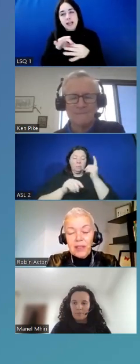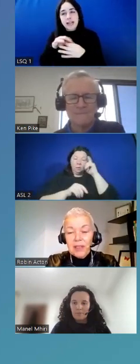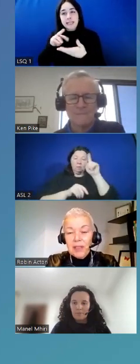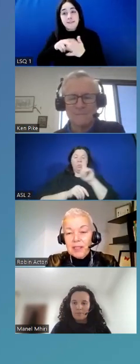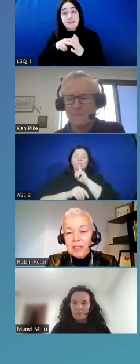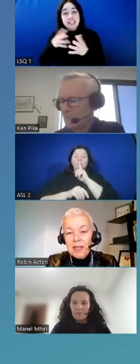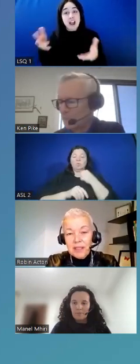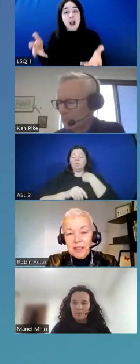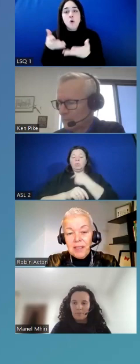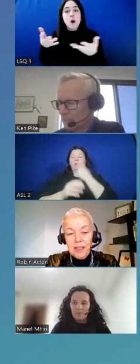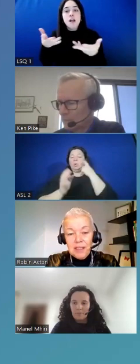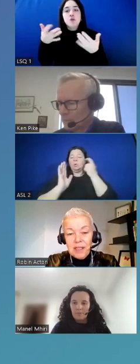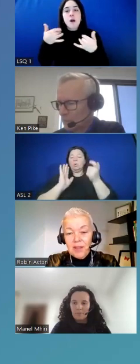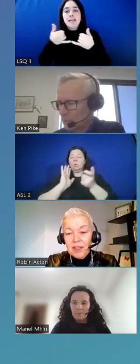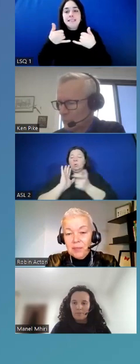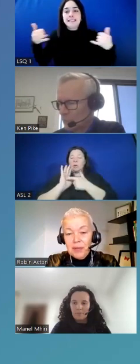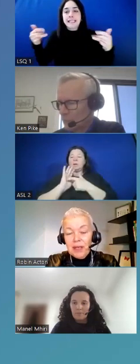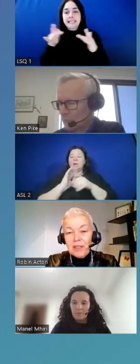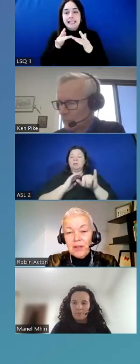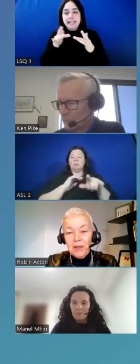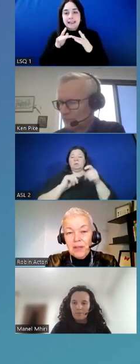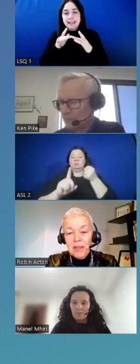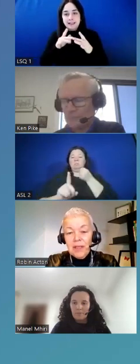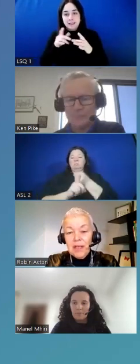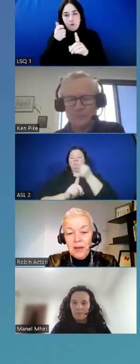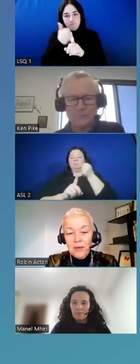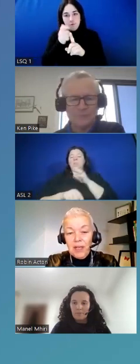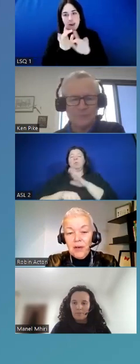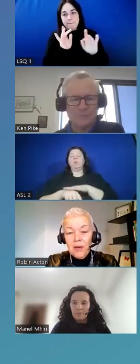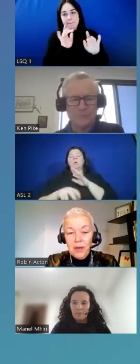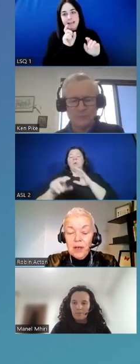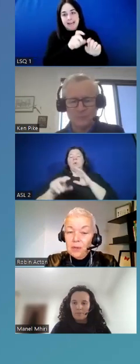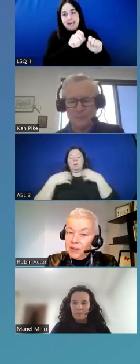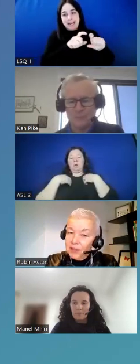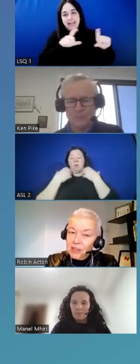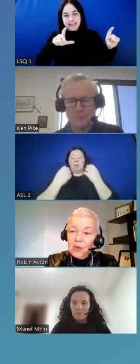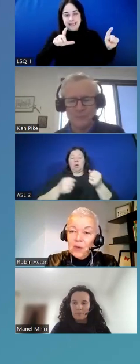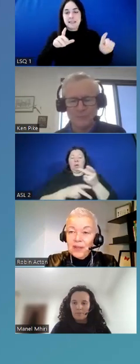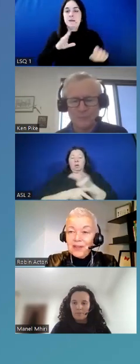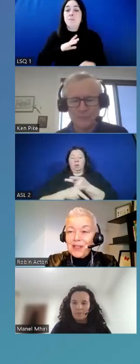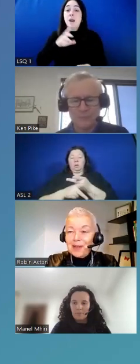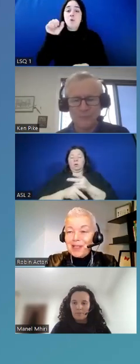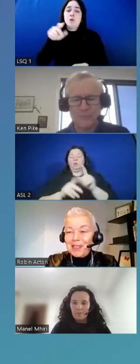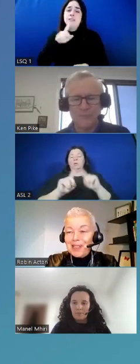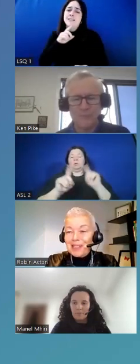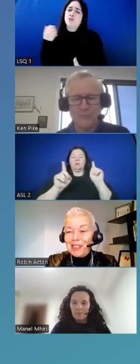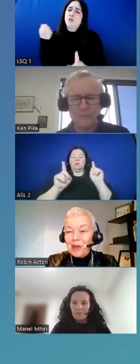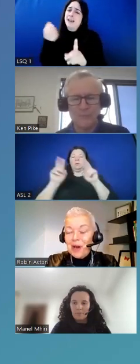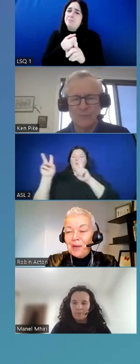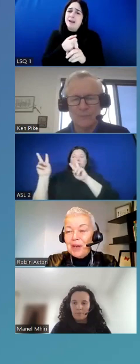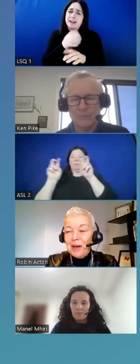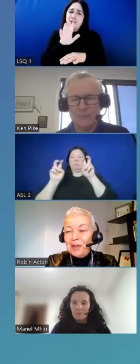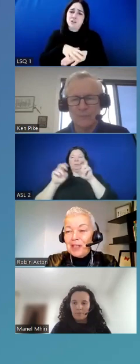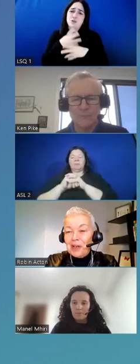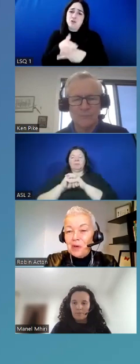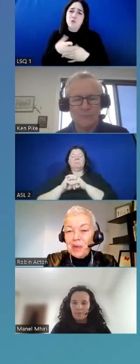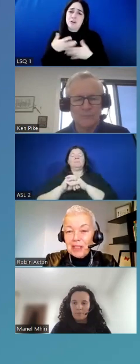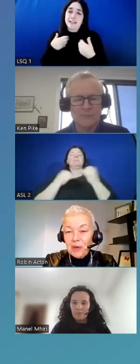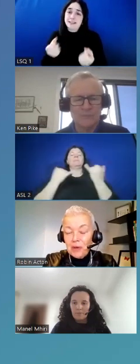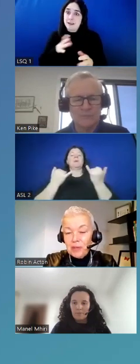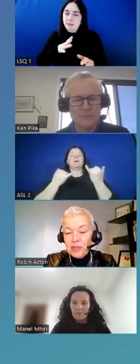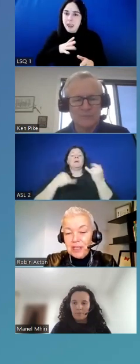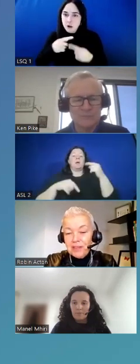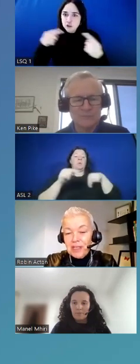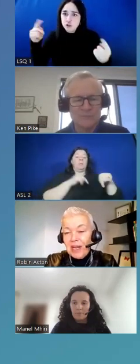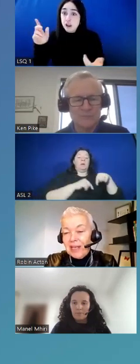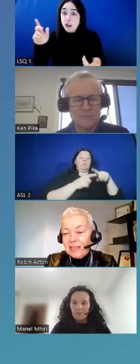we recognize that it is having an impact on healthcare, but that's a whole other subject. So I'm now going to go back